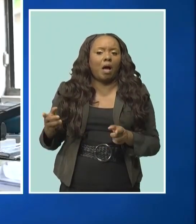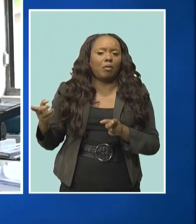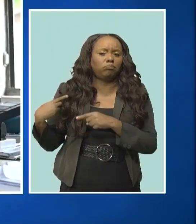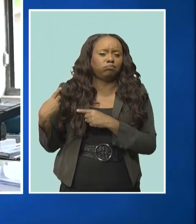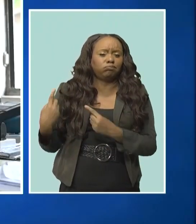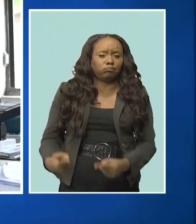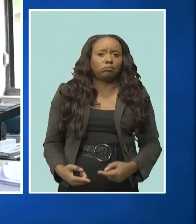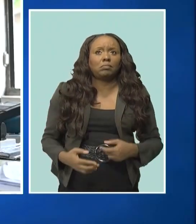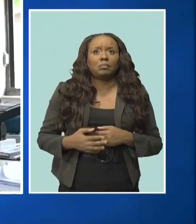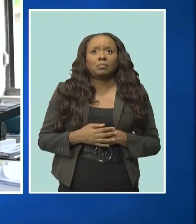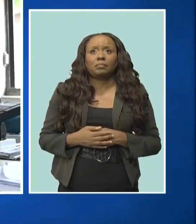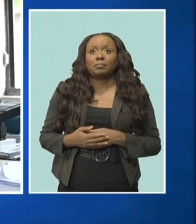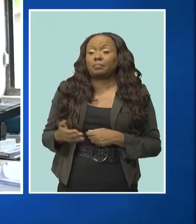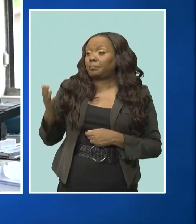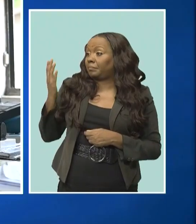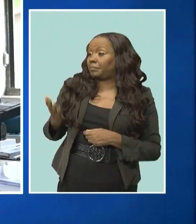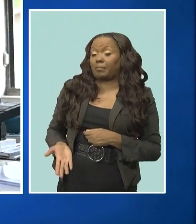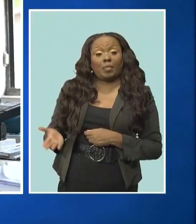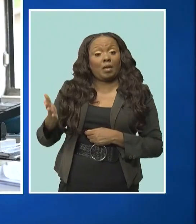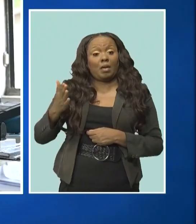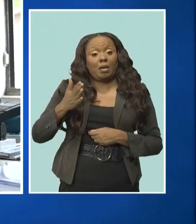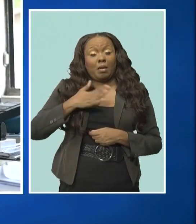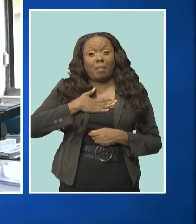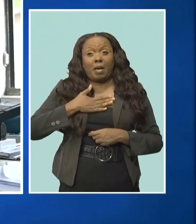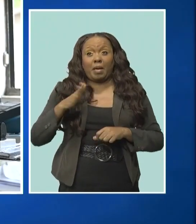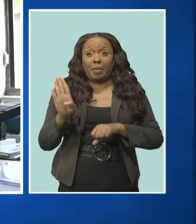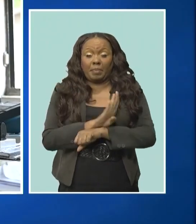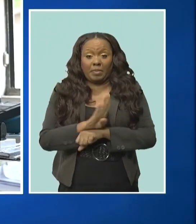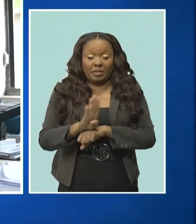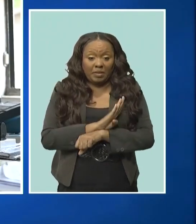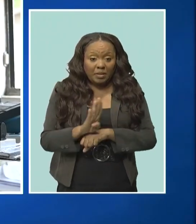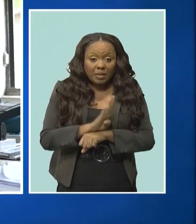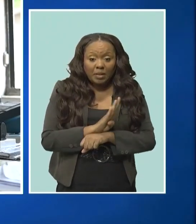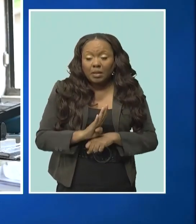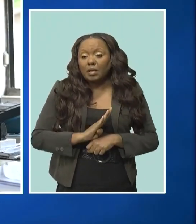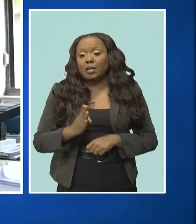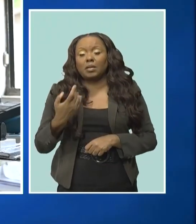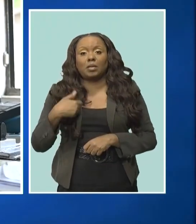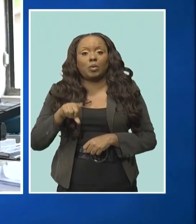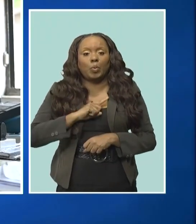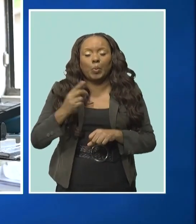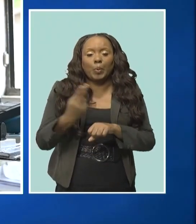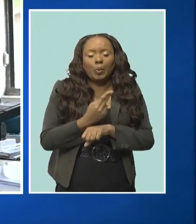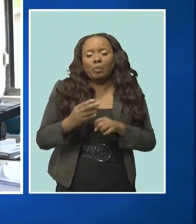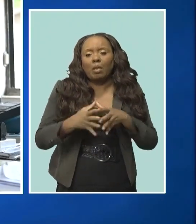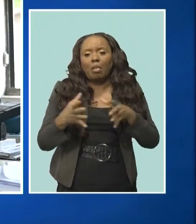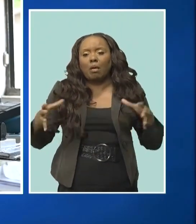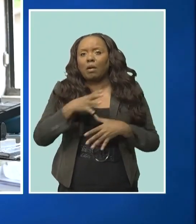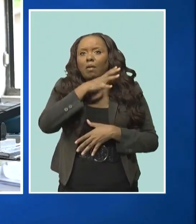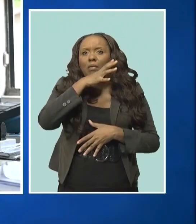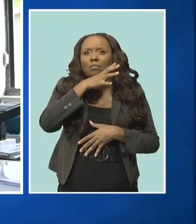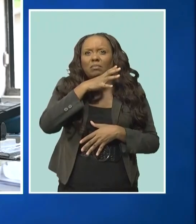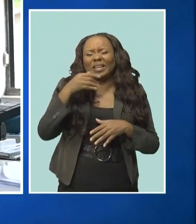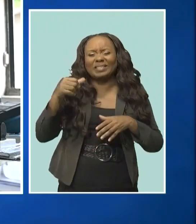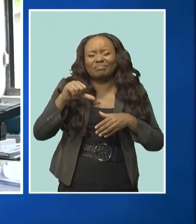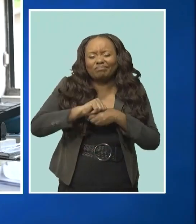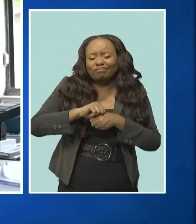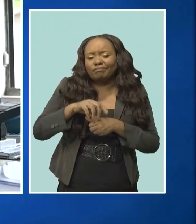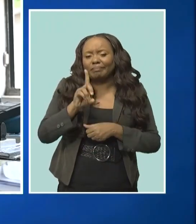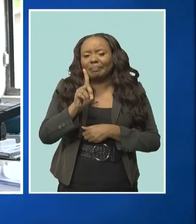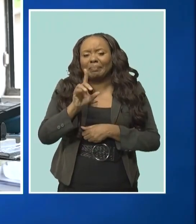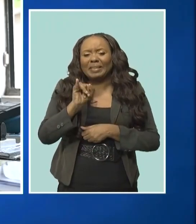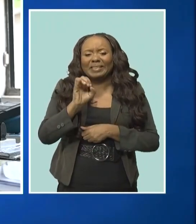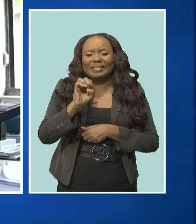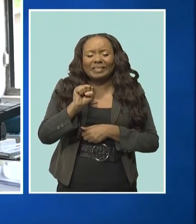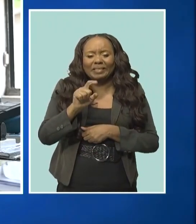business here, besides farming, we do cultivation for farmers, so we use a lot of diesel, and we